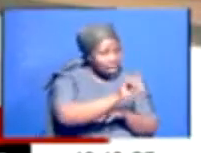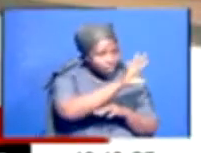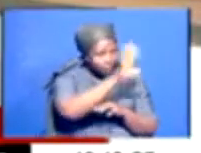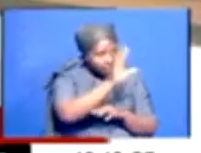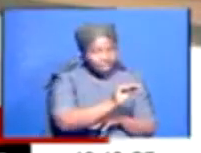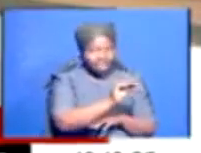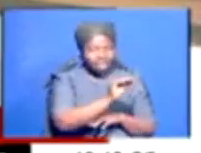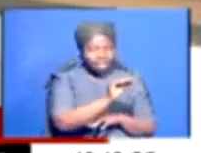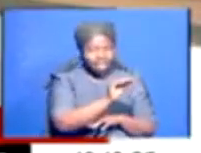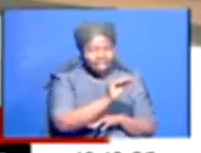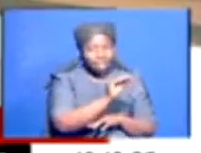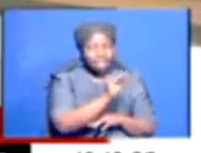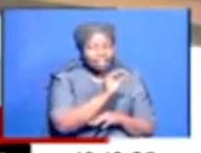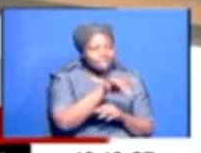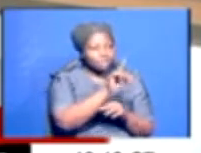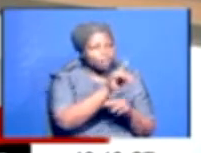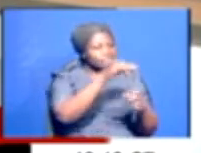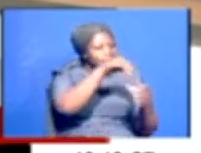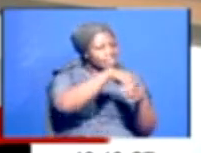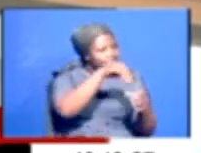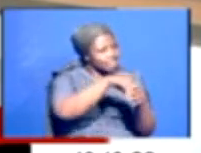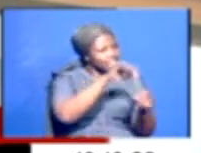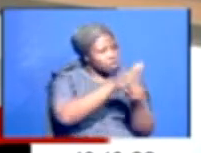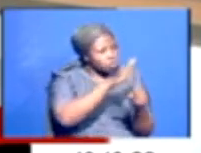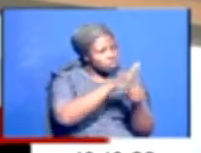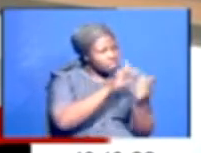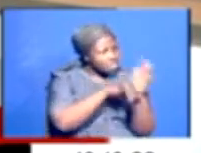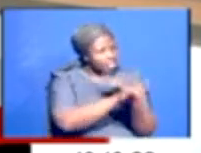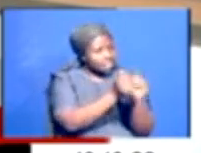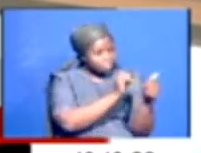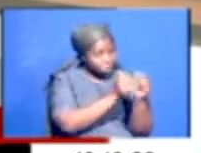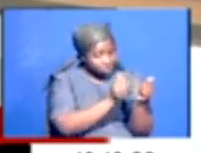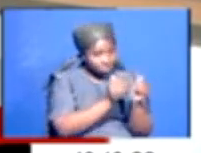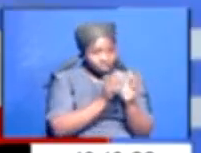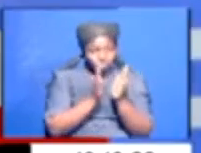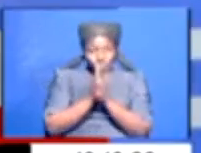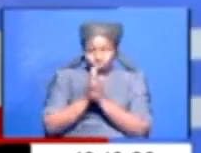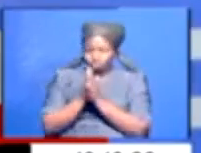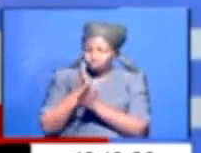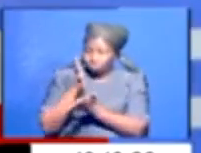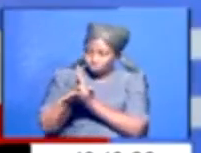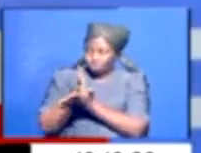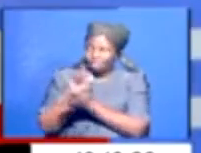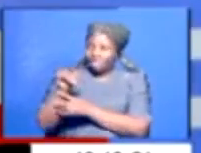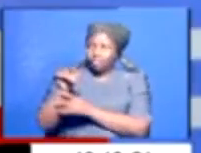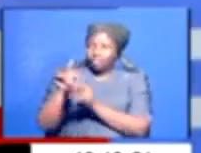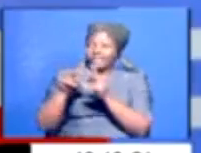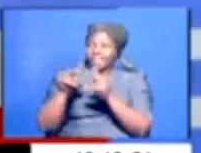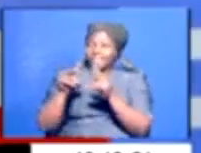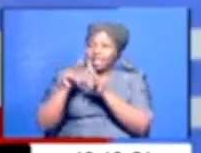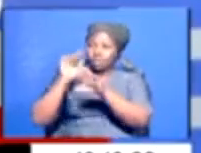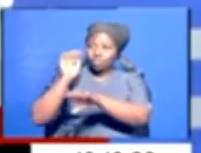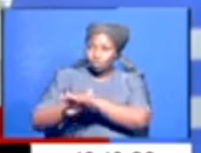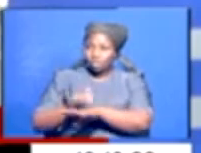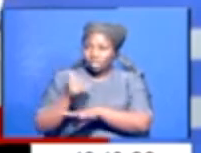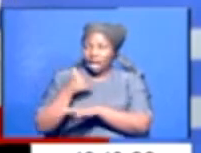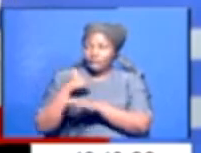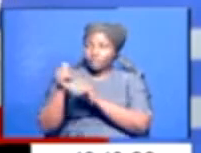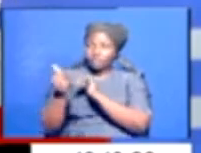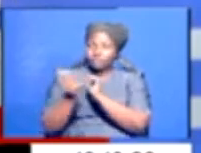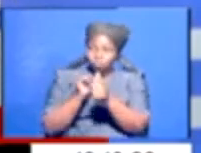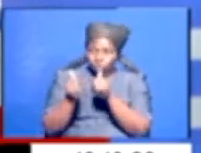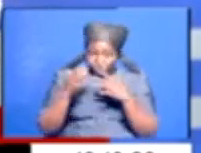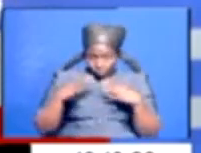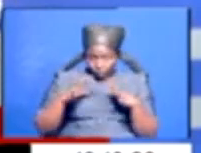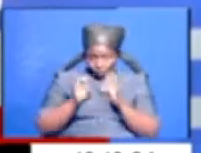their investment in sport is big. Yeah, it was so good. They have athletes like in my